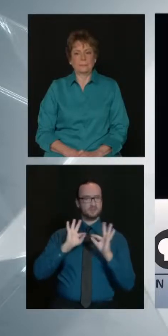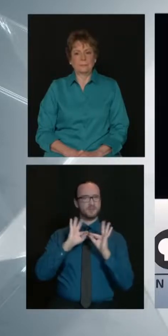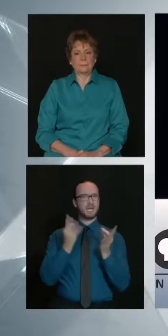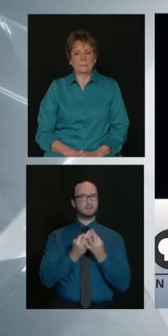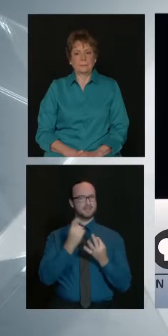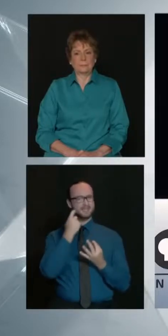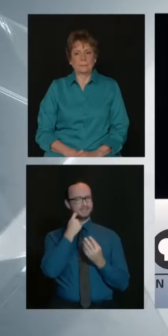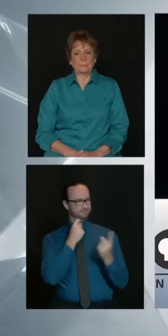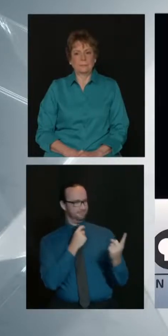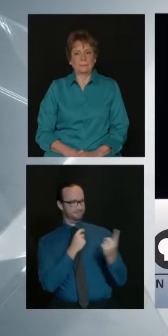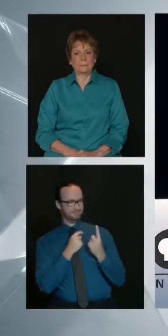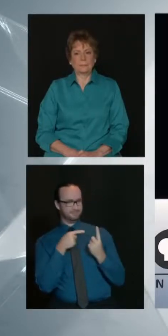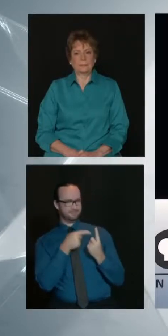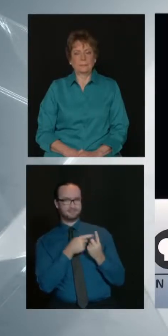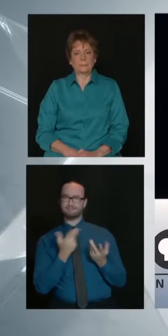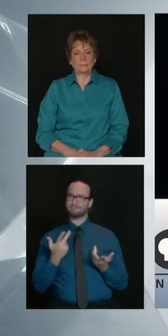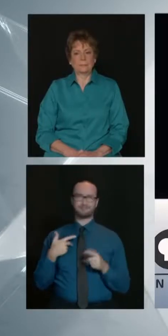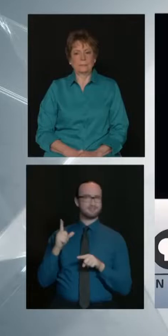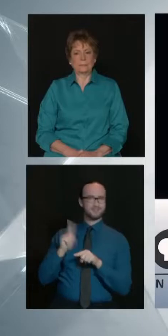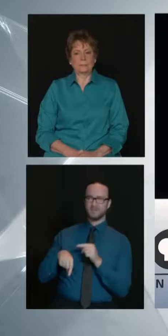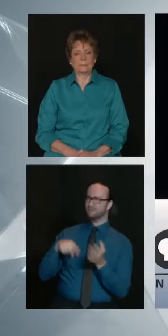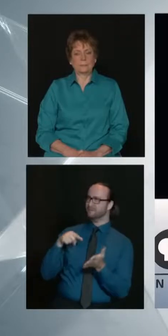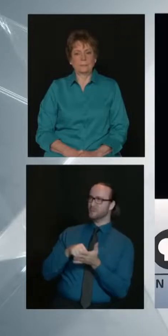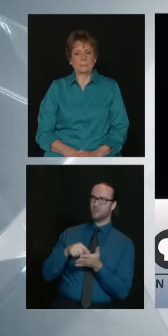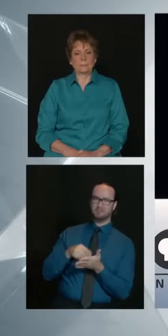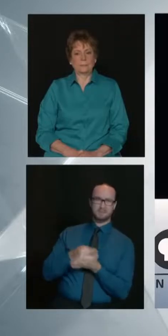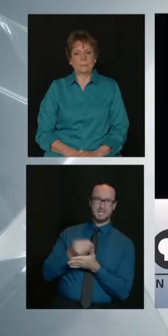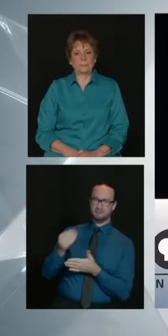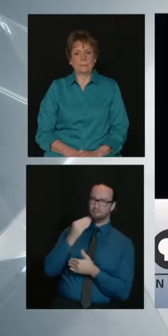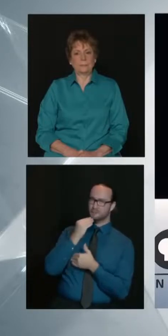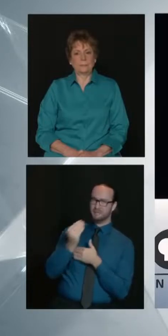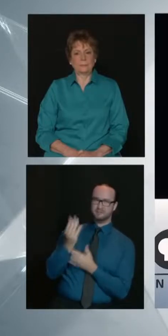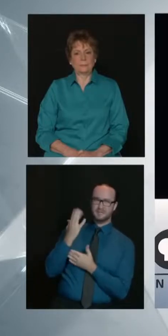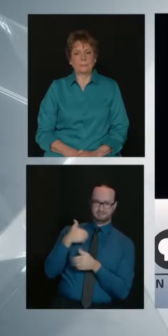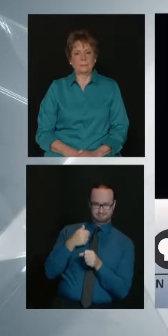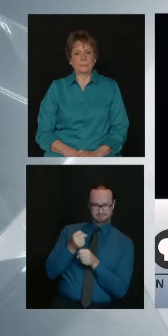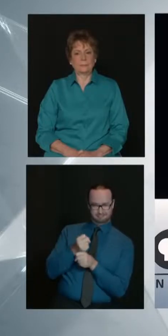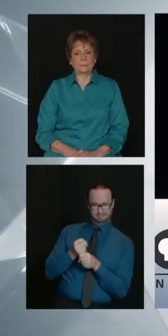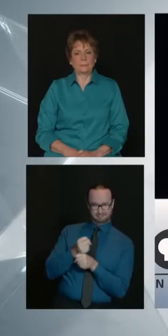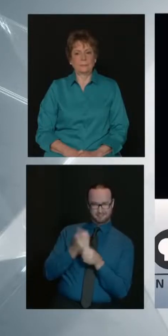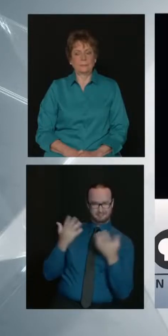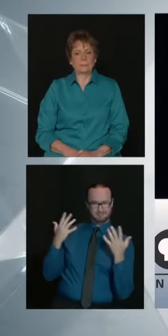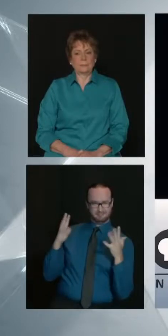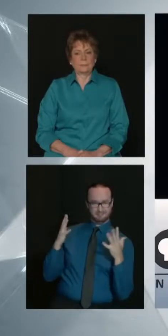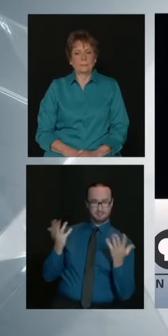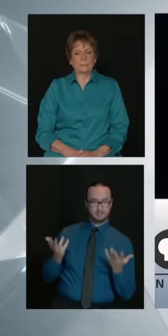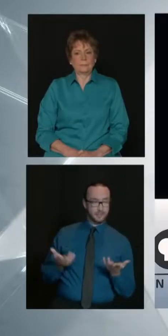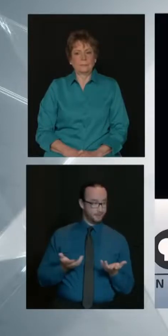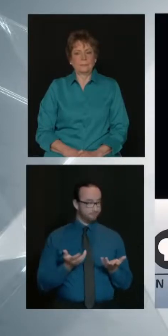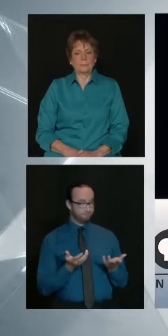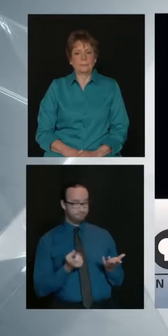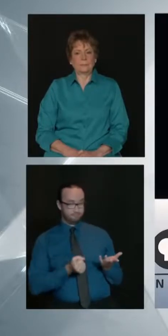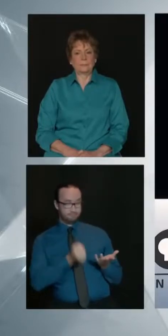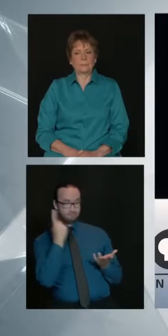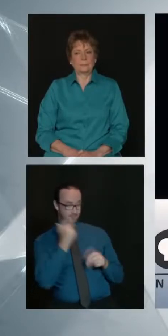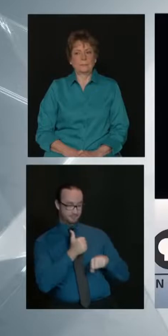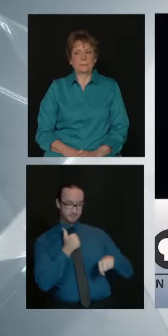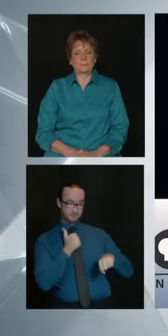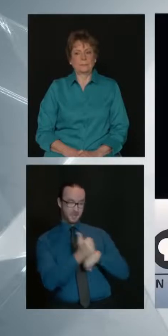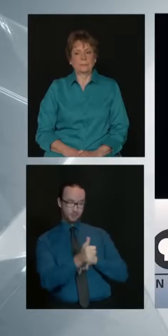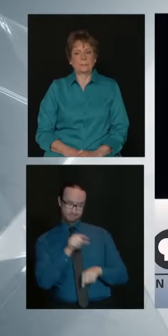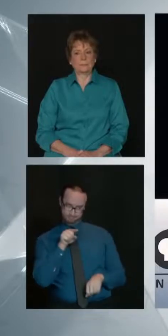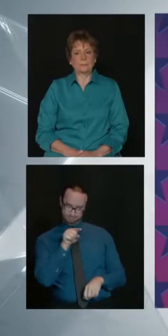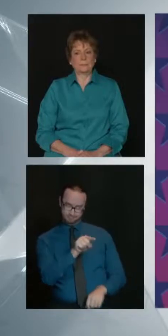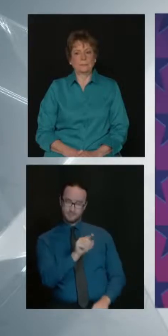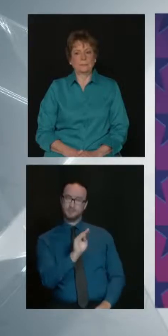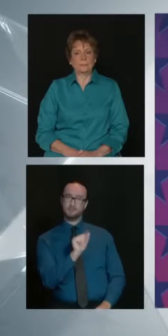afford to feed our kids breakfast. And that's on you, sir. This is the Joe Biden, Mark Kelly economy. I will put a stop to Joe Biden's crazy spending. Mark